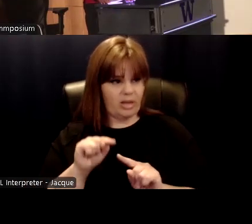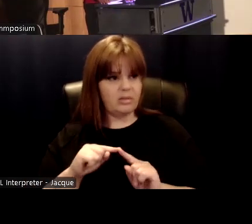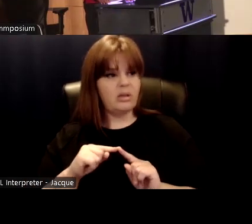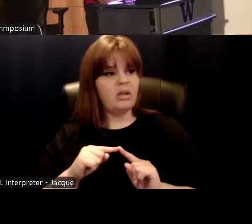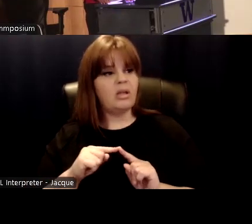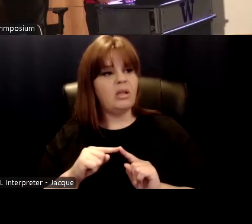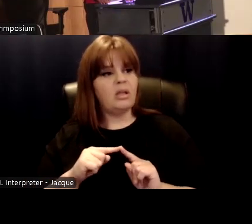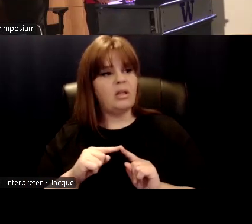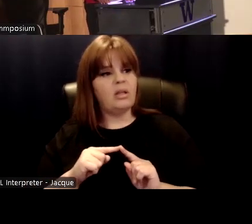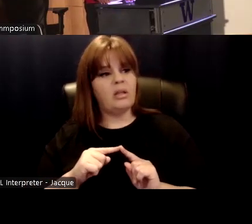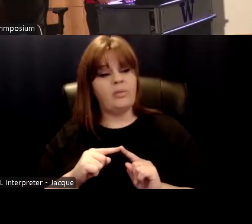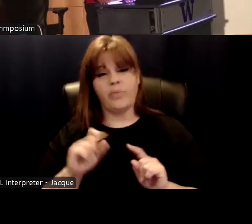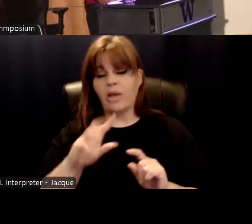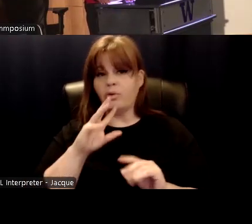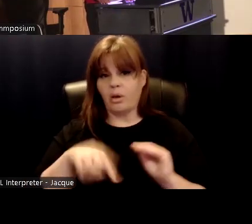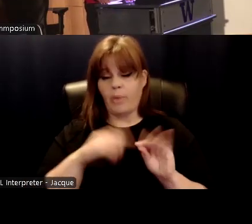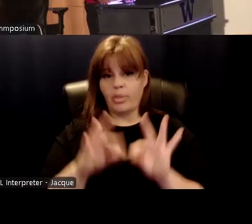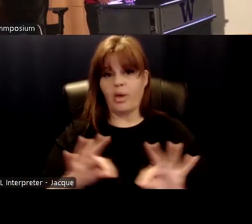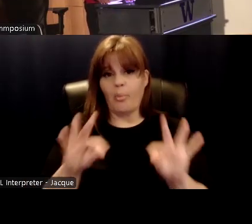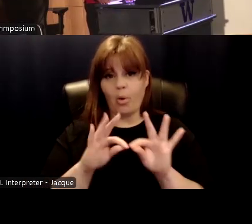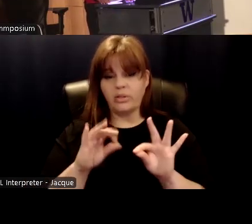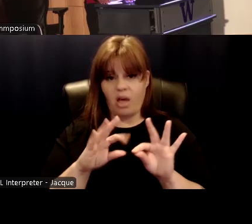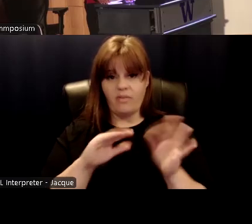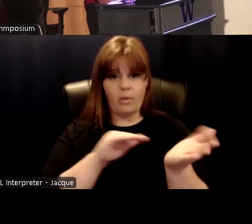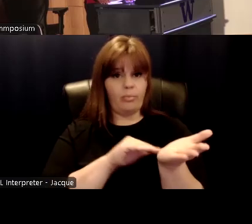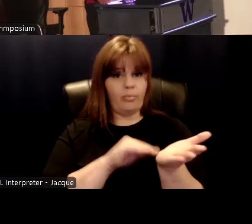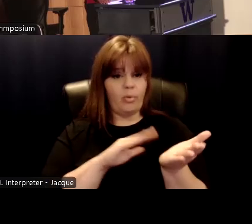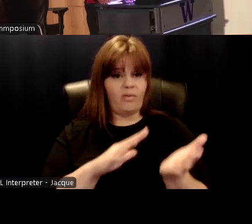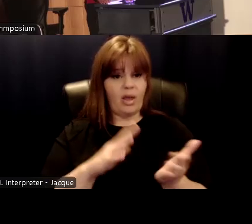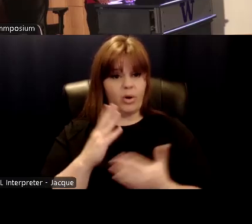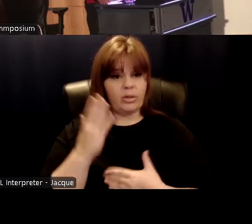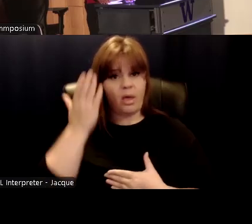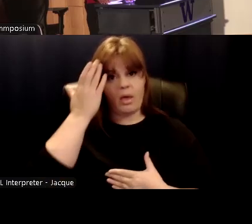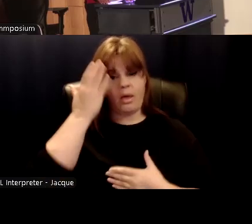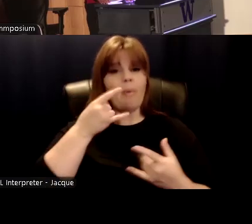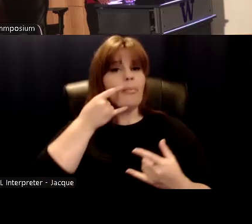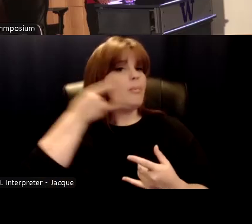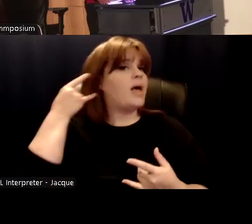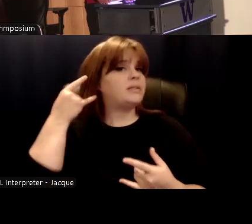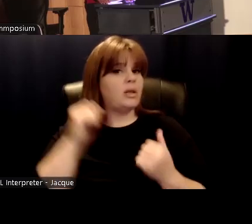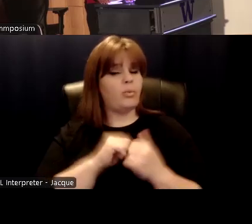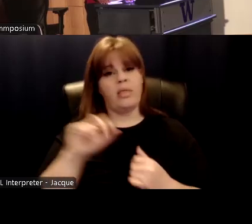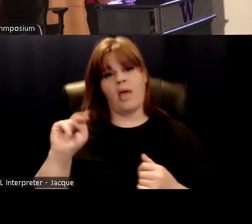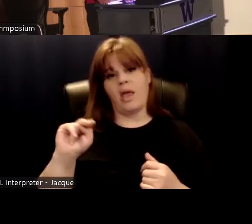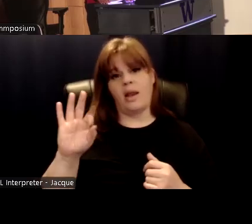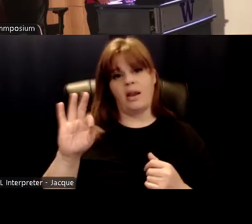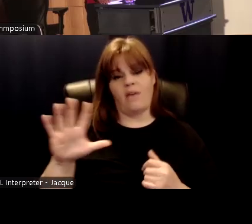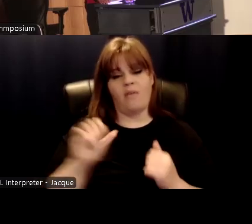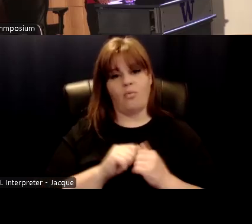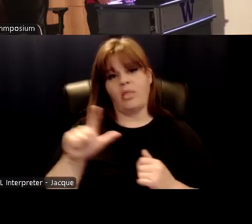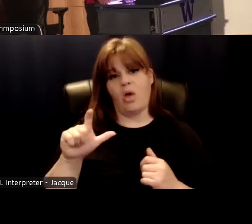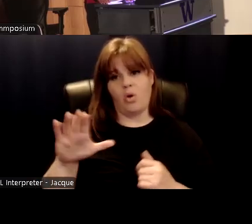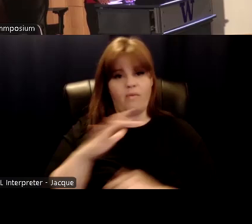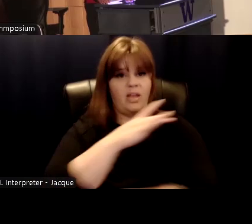talk about the importance of providers masking with N95 with long COVID patients? Since we